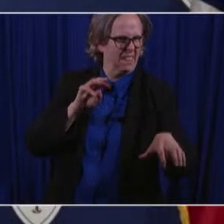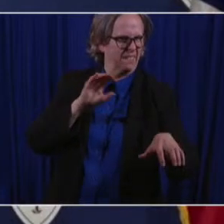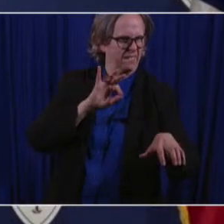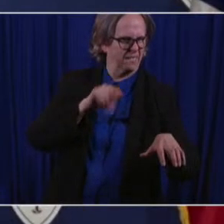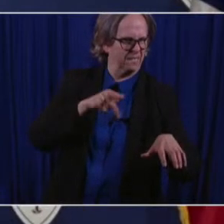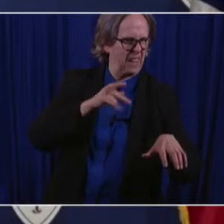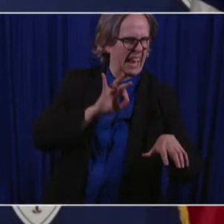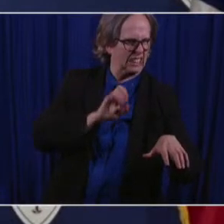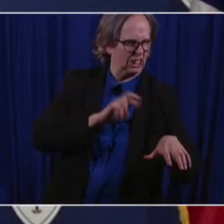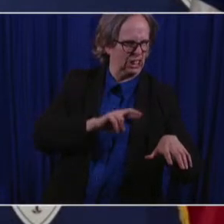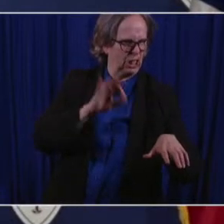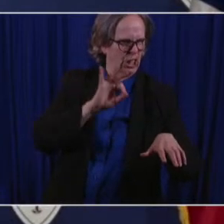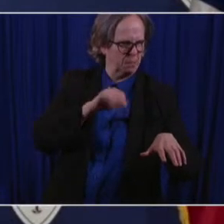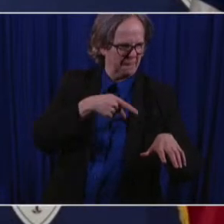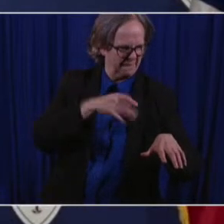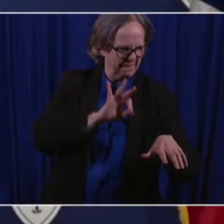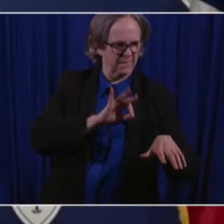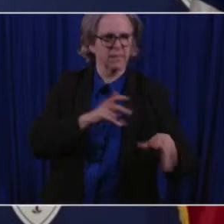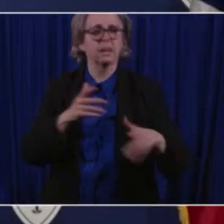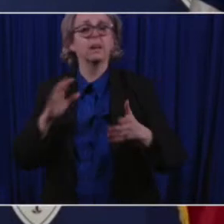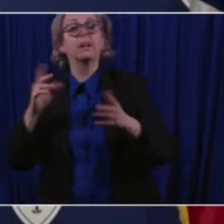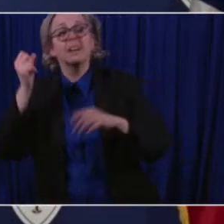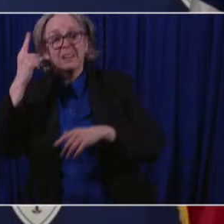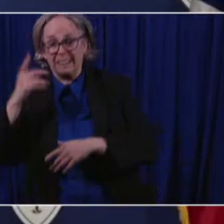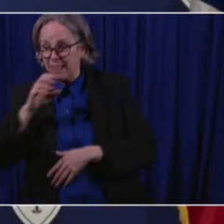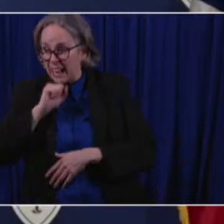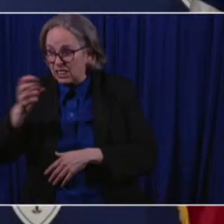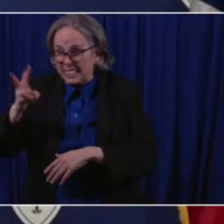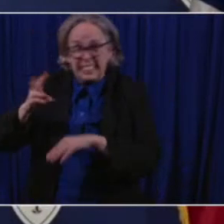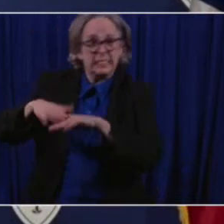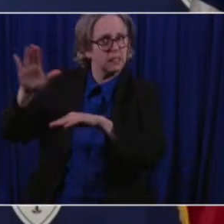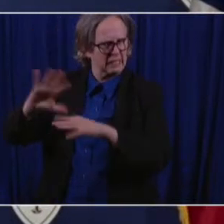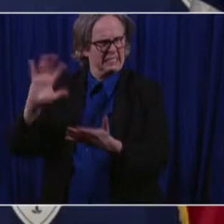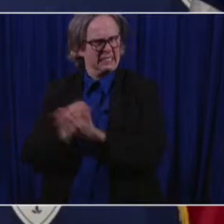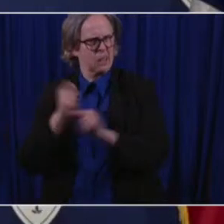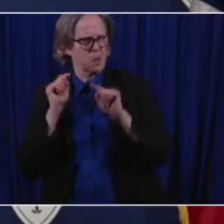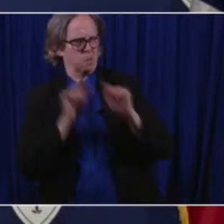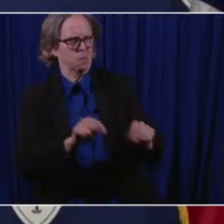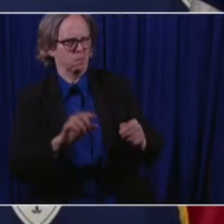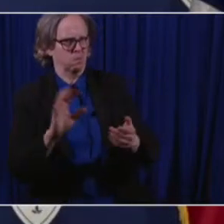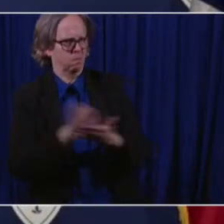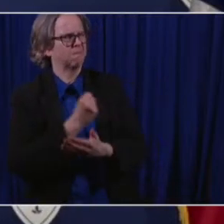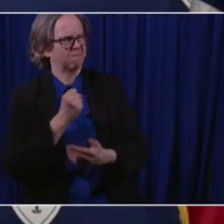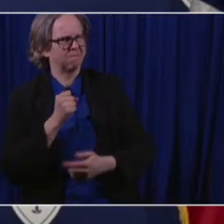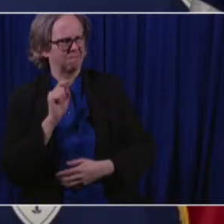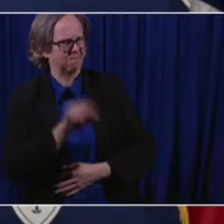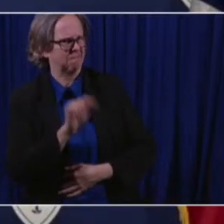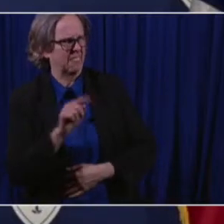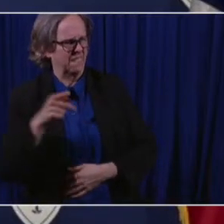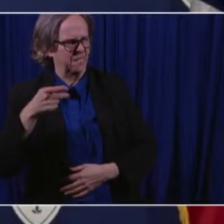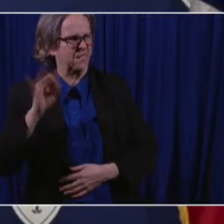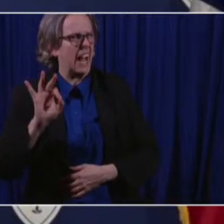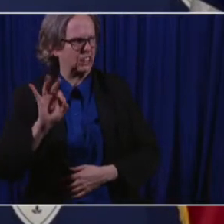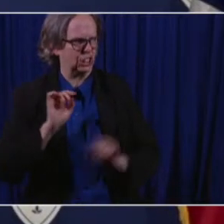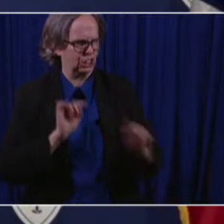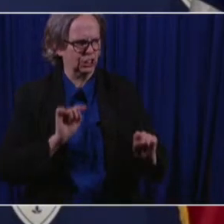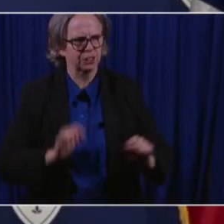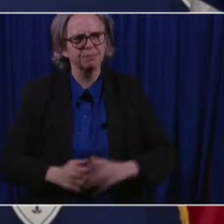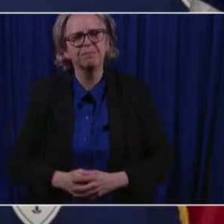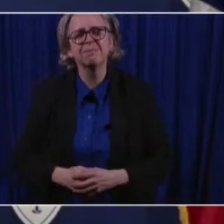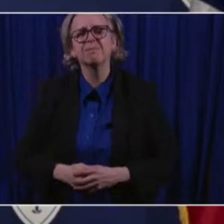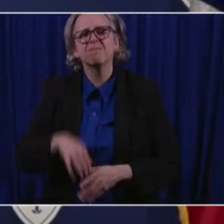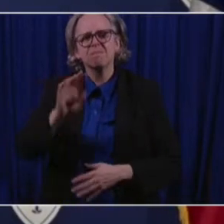daughter in, get them vaccinated. You know, John and I talked the other day to athletic directors as well as superintendents, and you